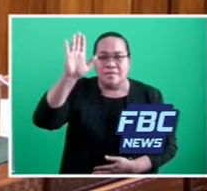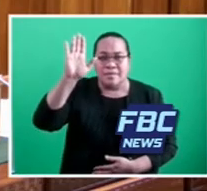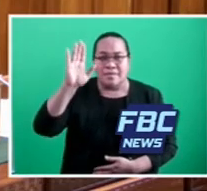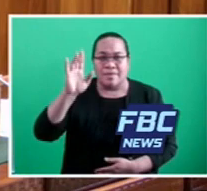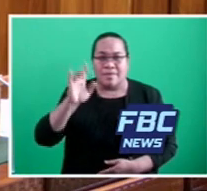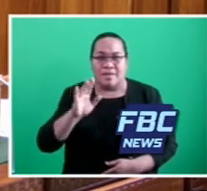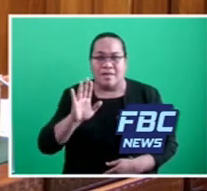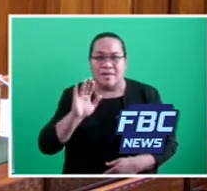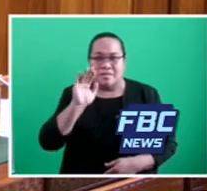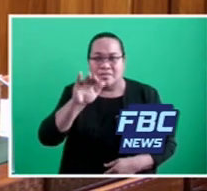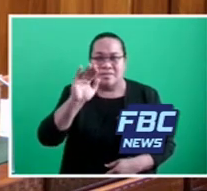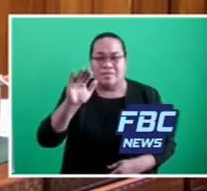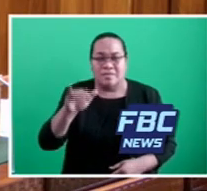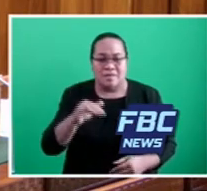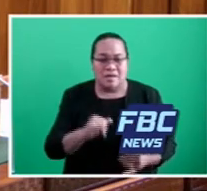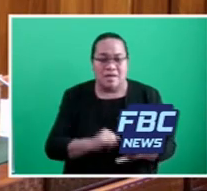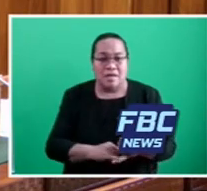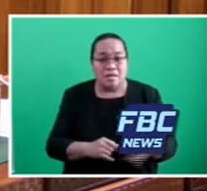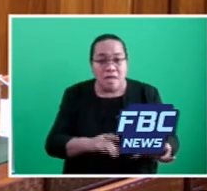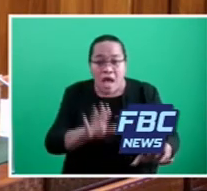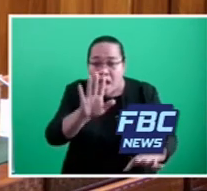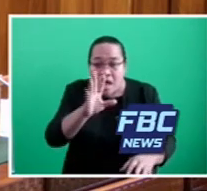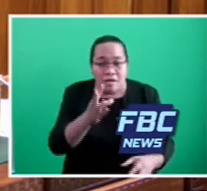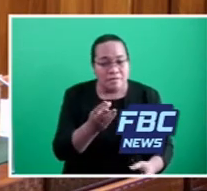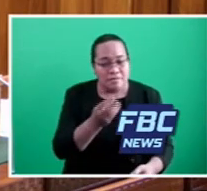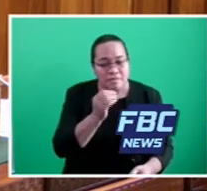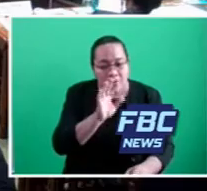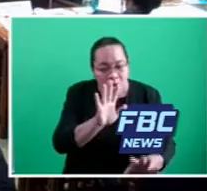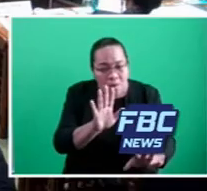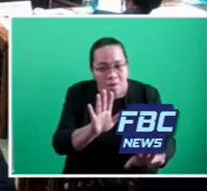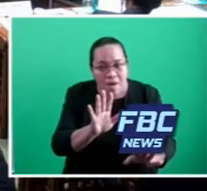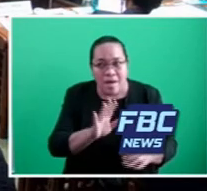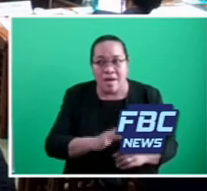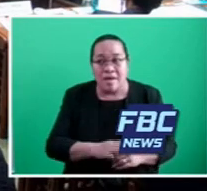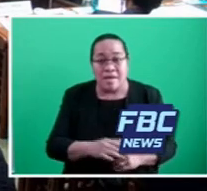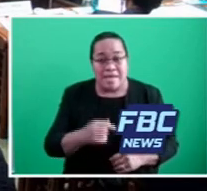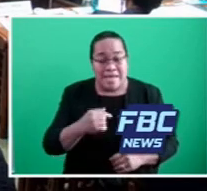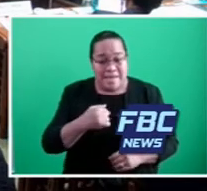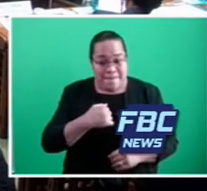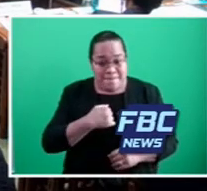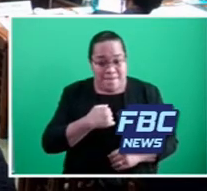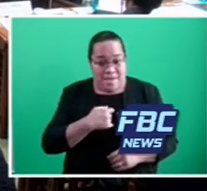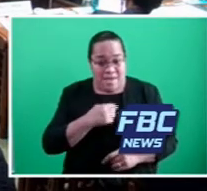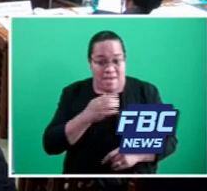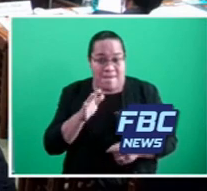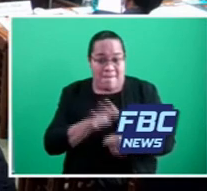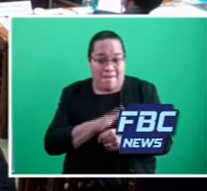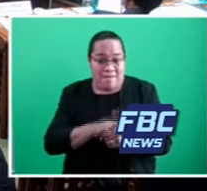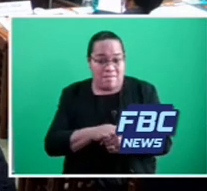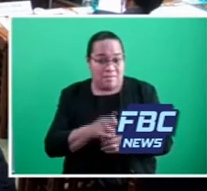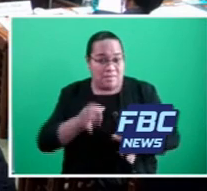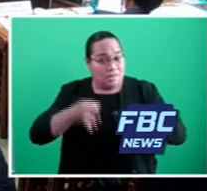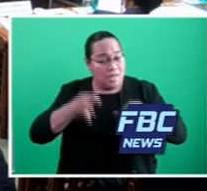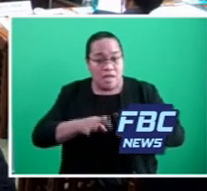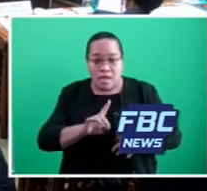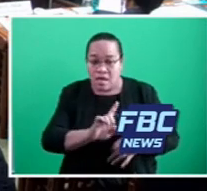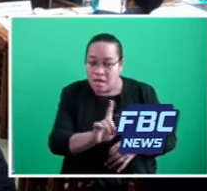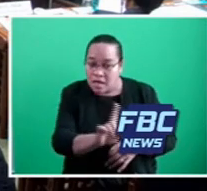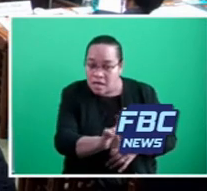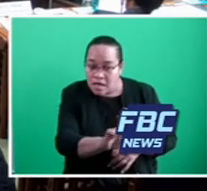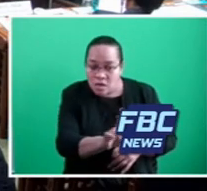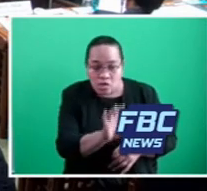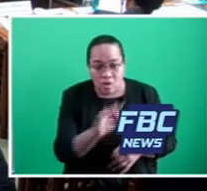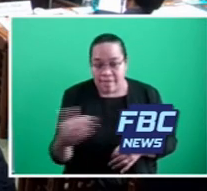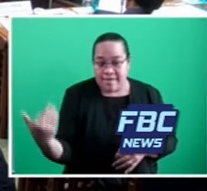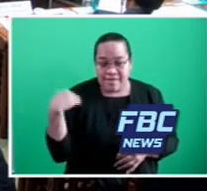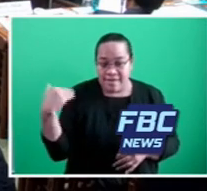grave. Honourable member, when I am making a ruling, you do not